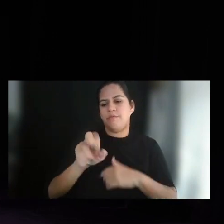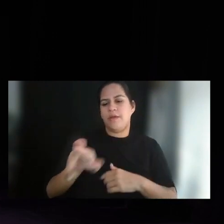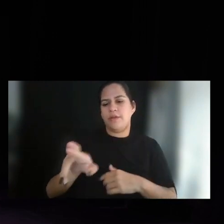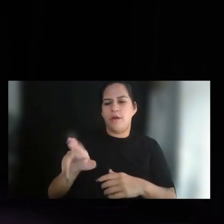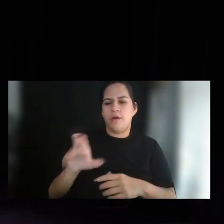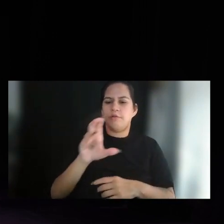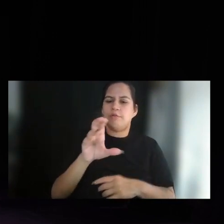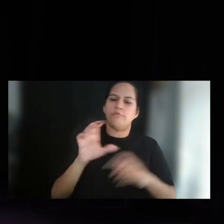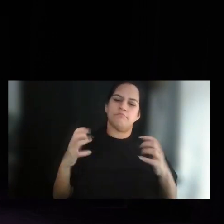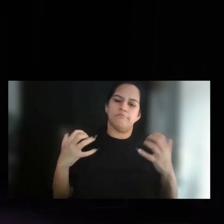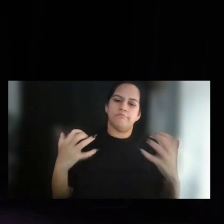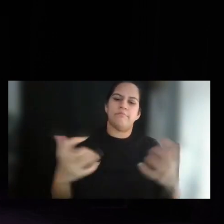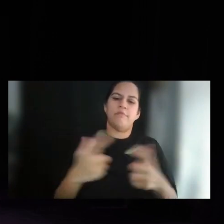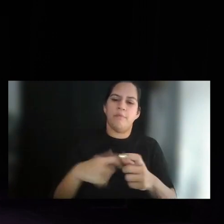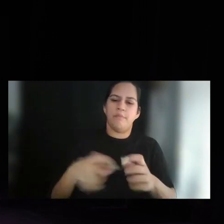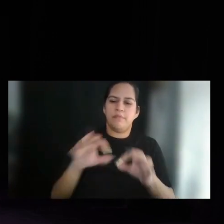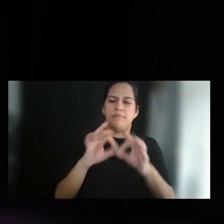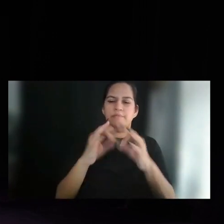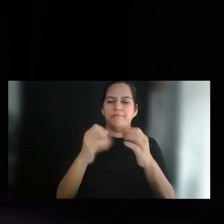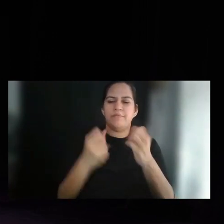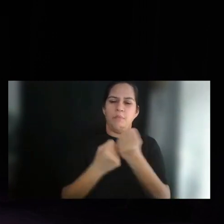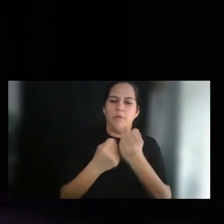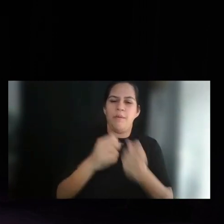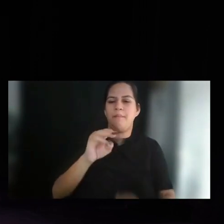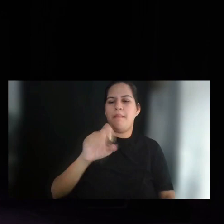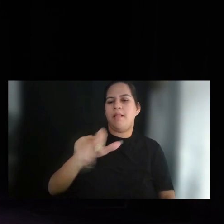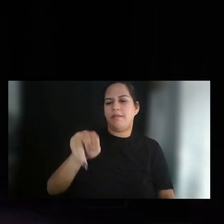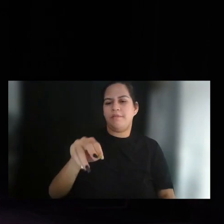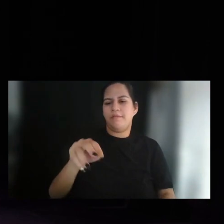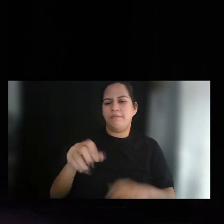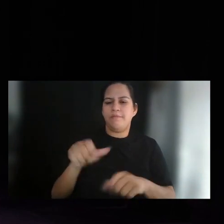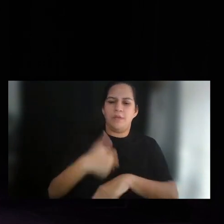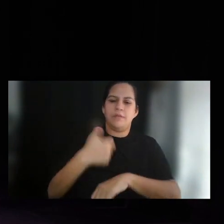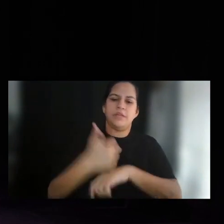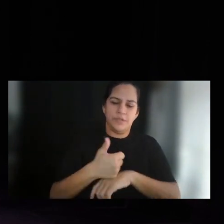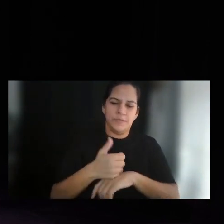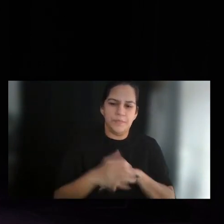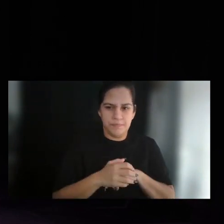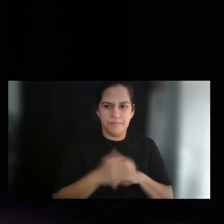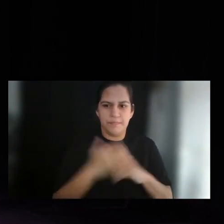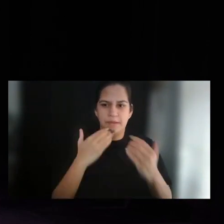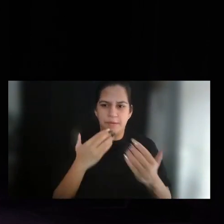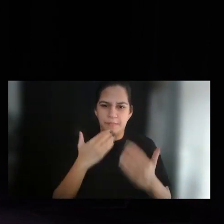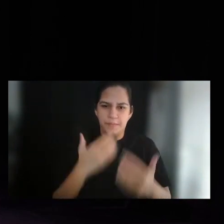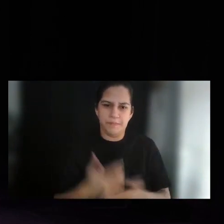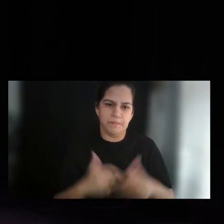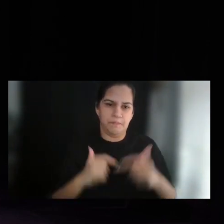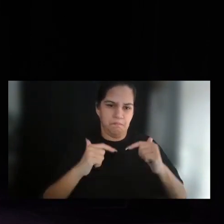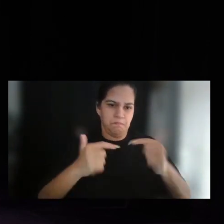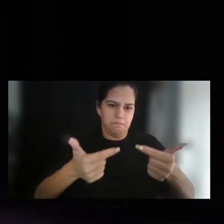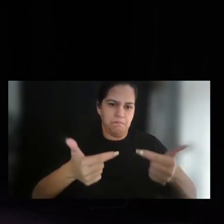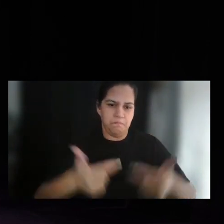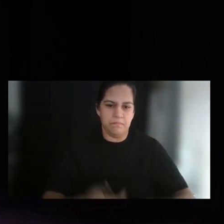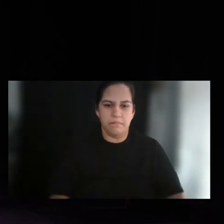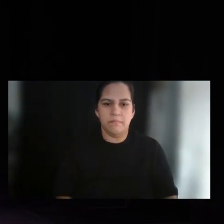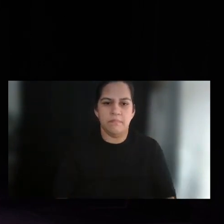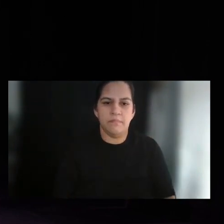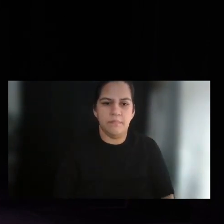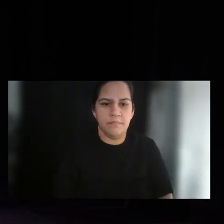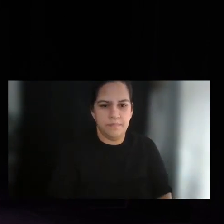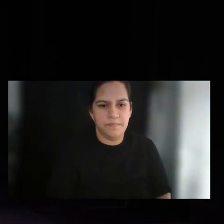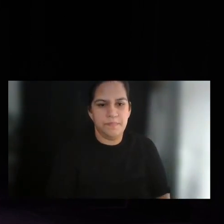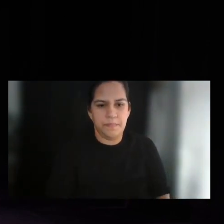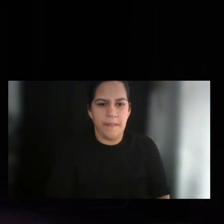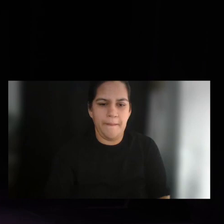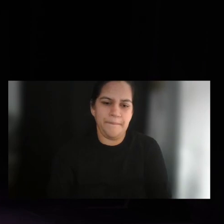Foundation. Thank you. And I want to thank the Public Theater and